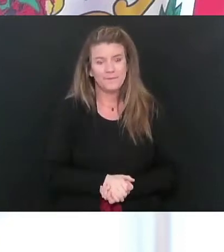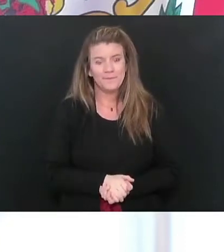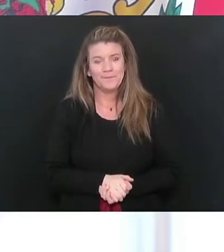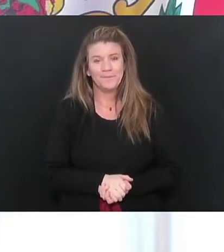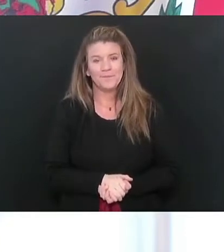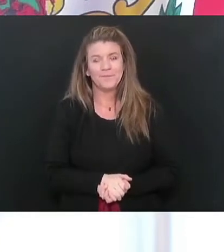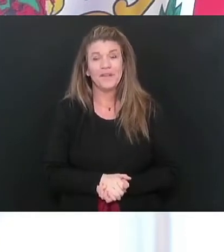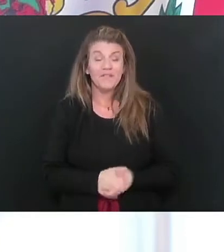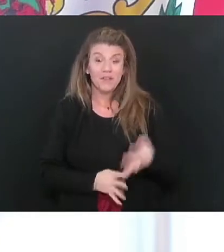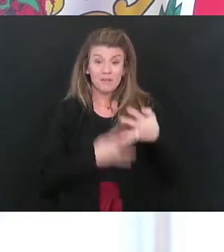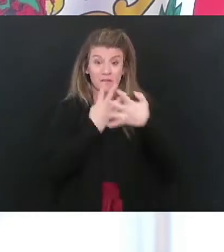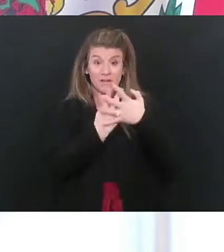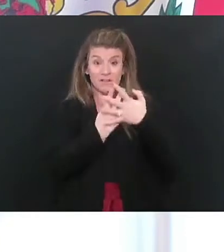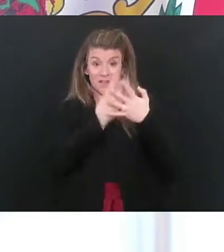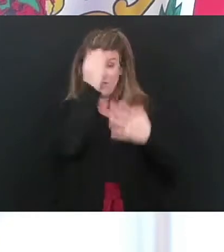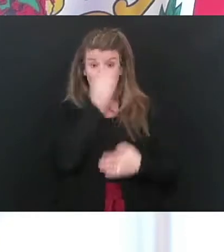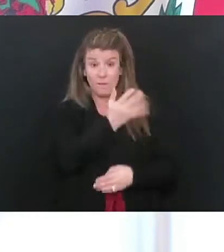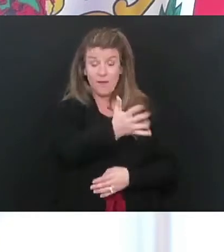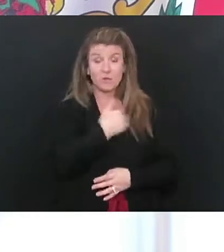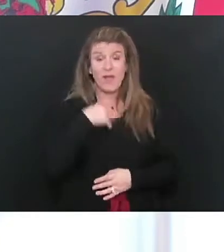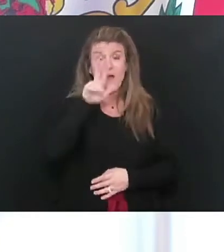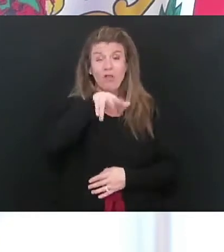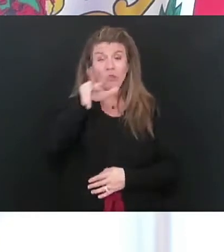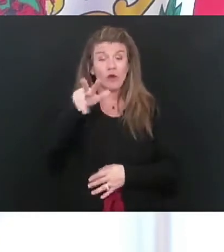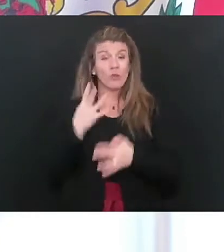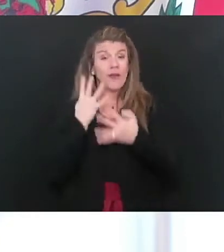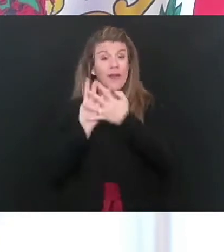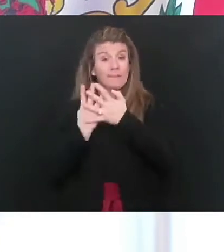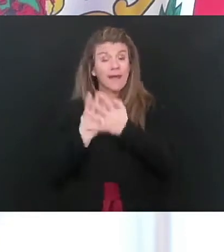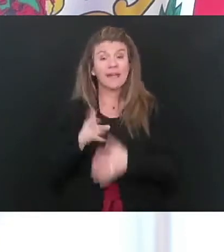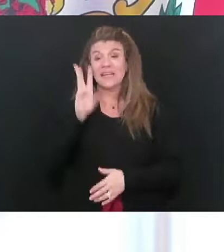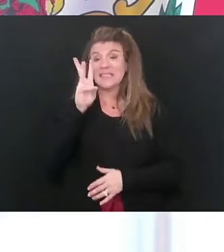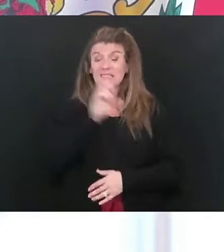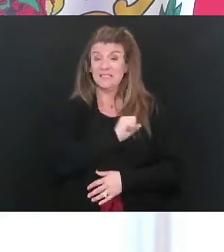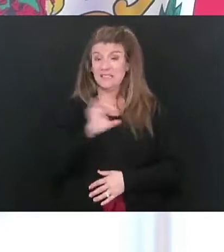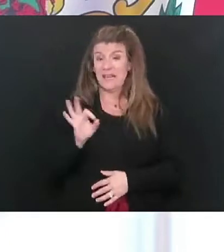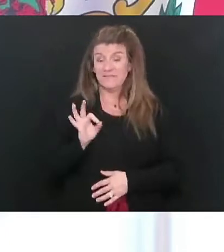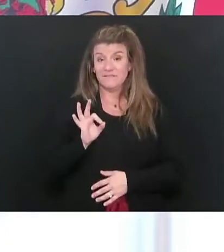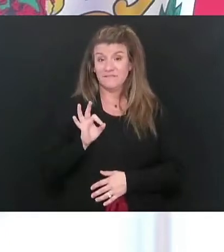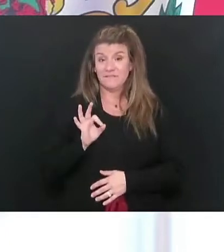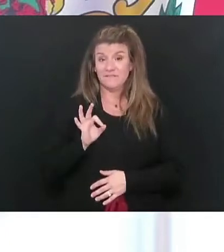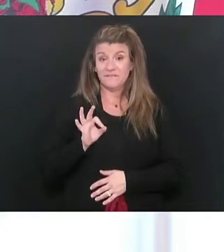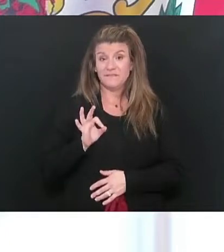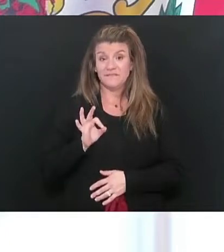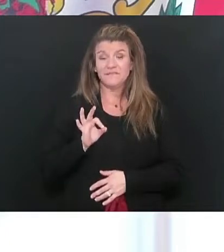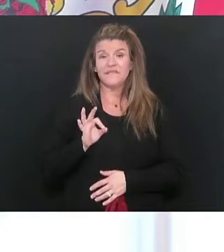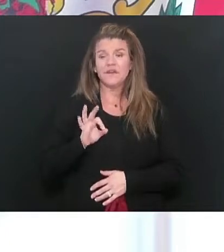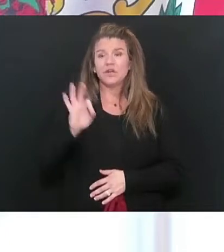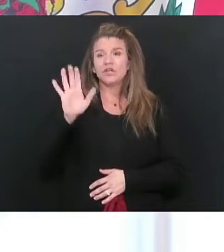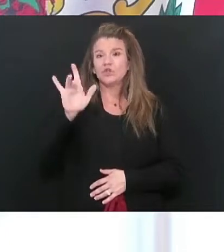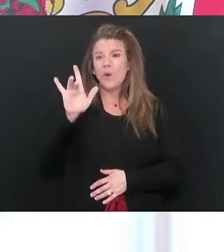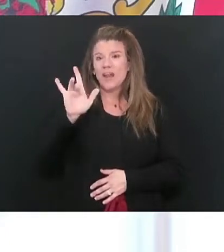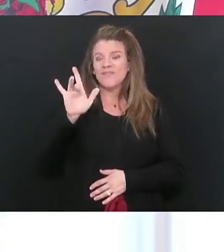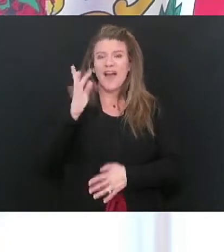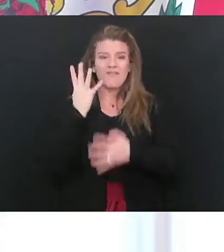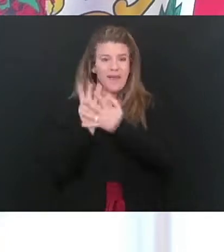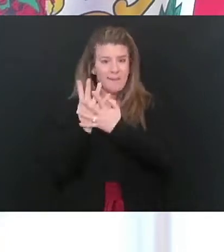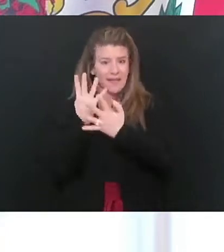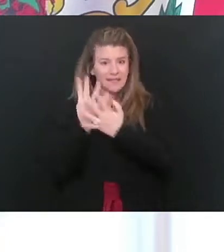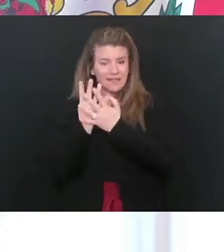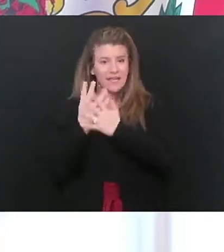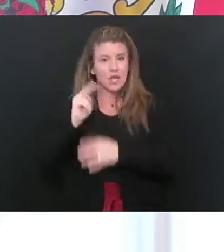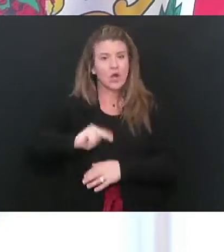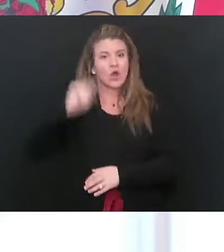From the corrections update, we have 33 inmate cases and 6 staff cases, and 25 of the inmate cases are at